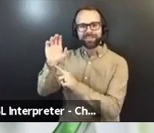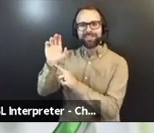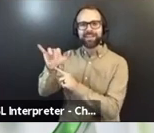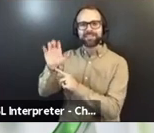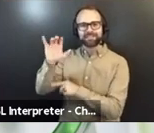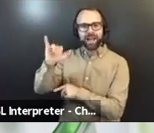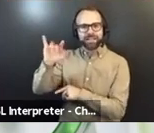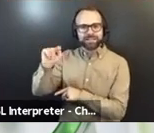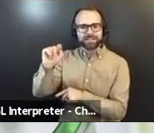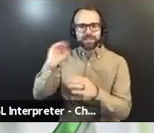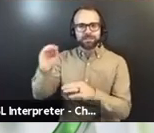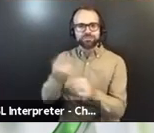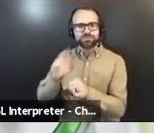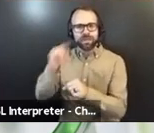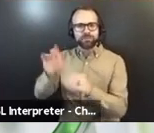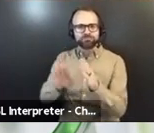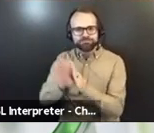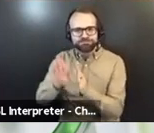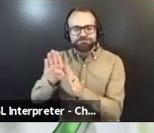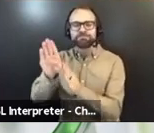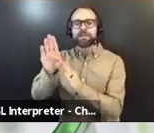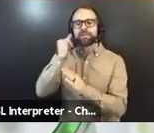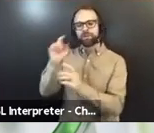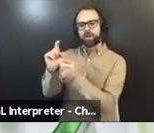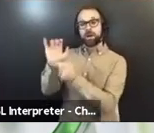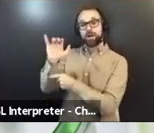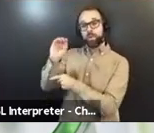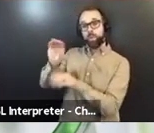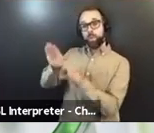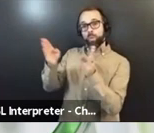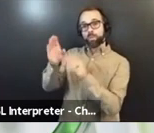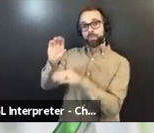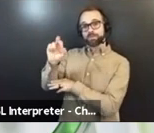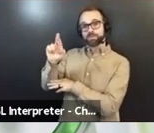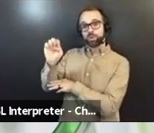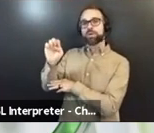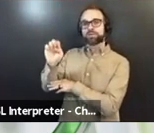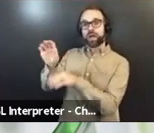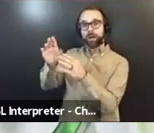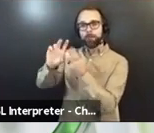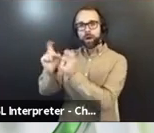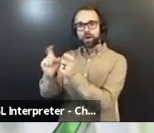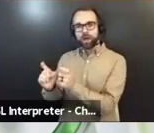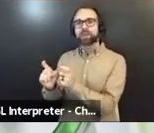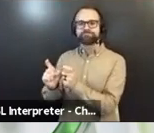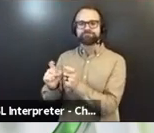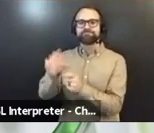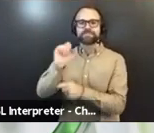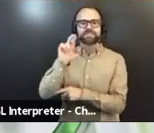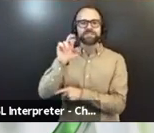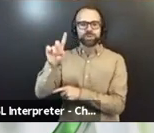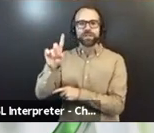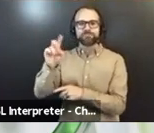companies do to develop, and you're modifying that open source, there's going to be a SR&EDable project there because it's not always going to be straightforward. So as soon as